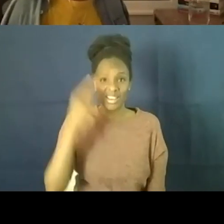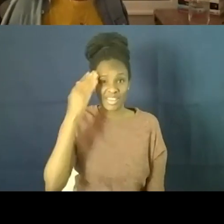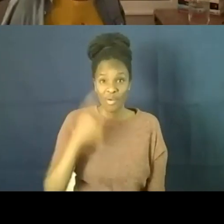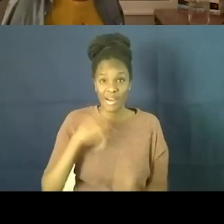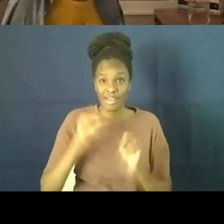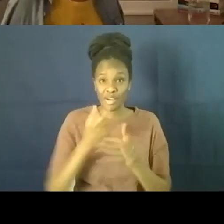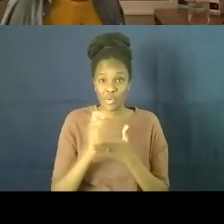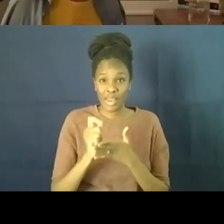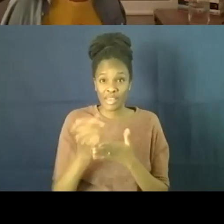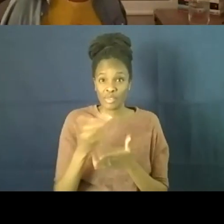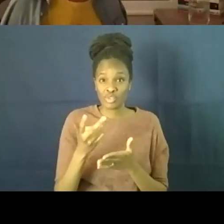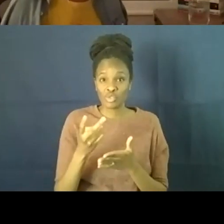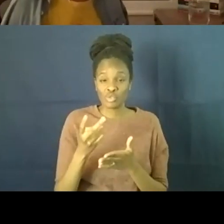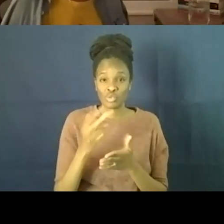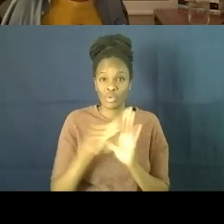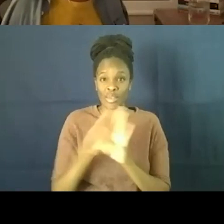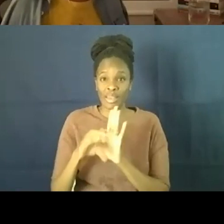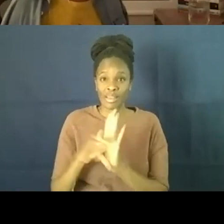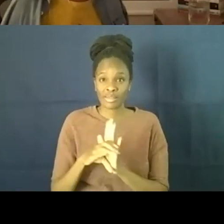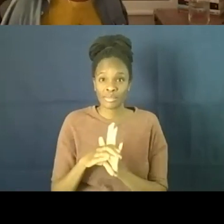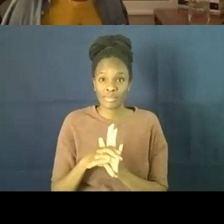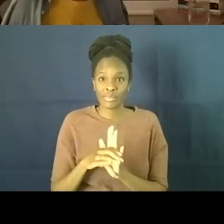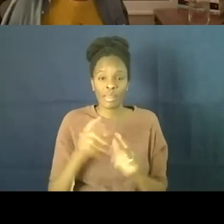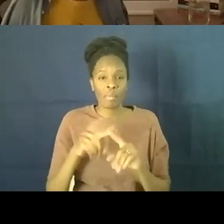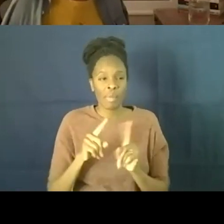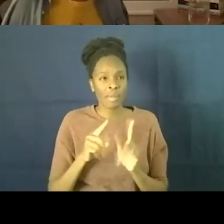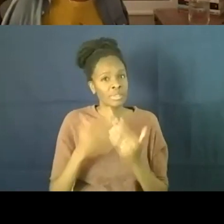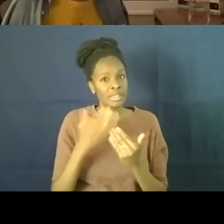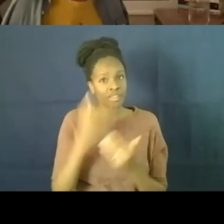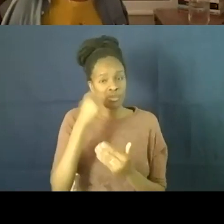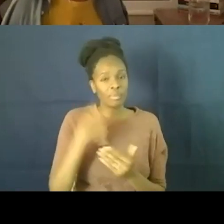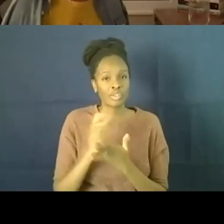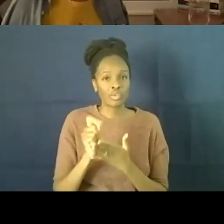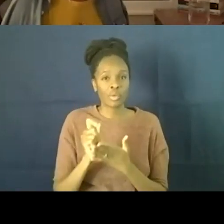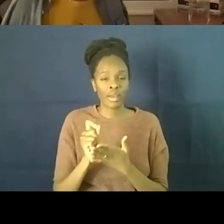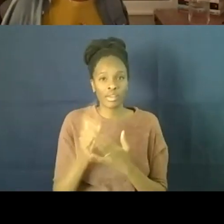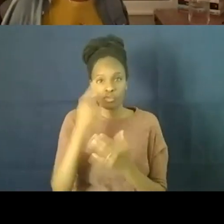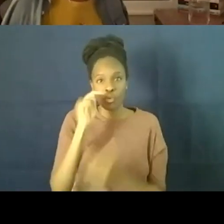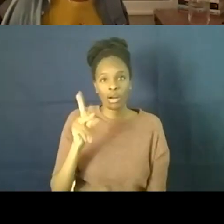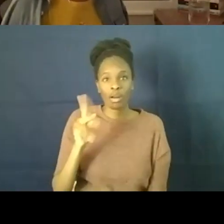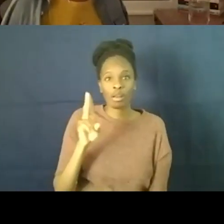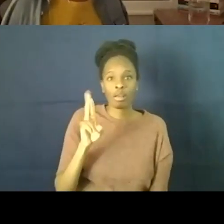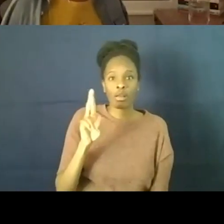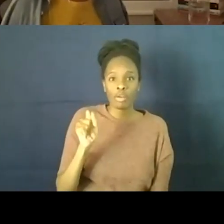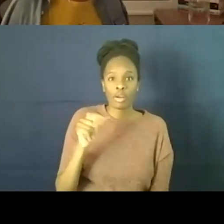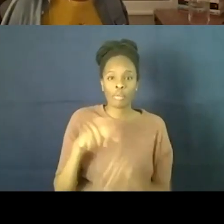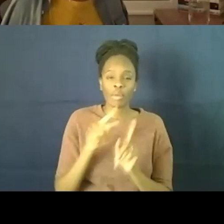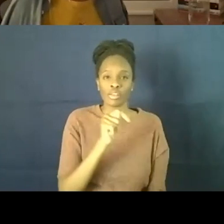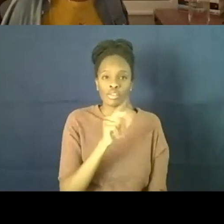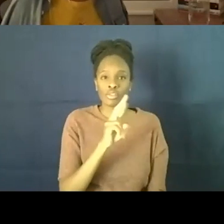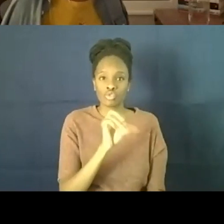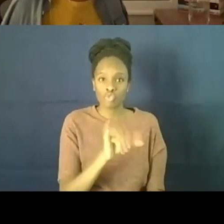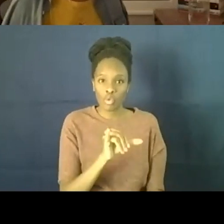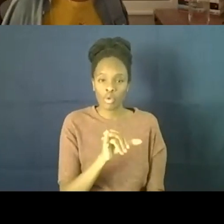Wyatt, who plays Kurt, is so good. It's like easy to write for him. And Brandon, who plays Troy, like just getting those two together on